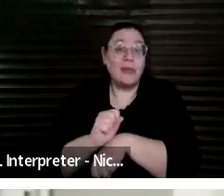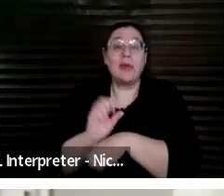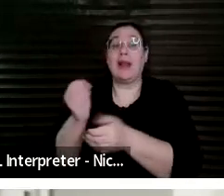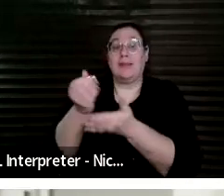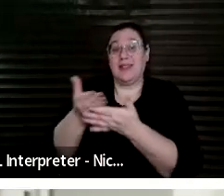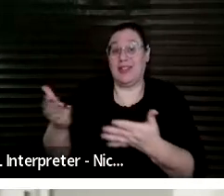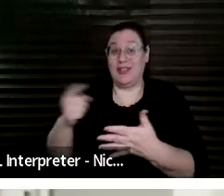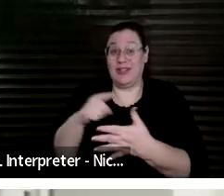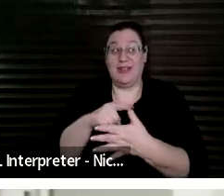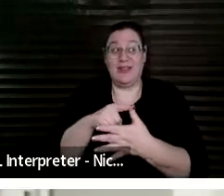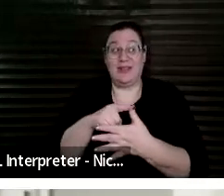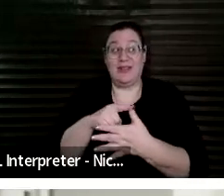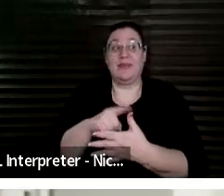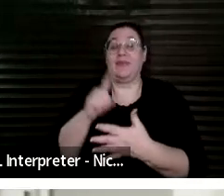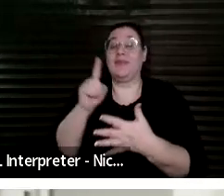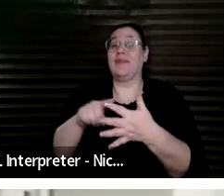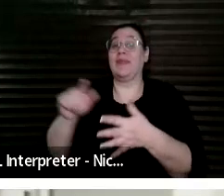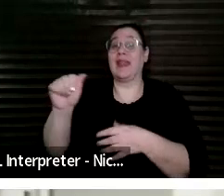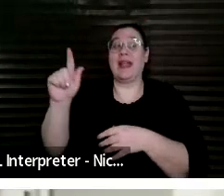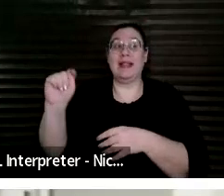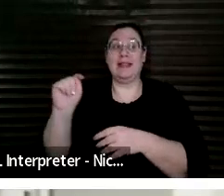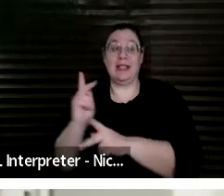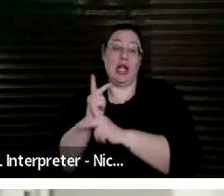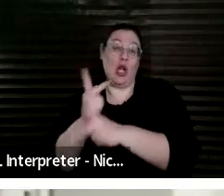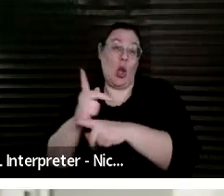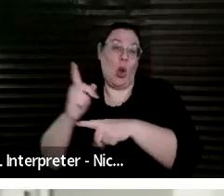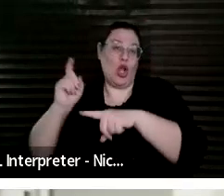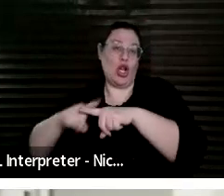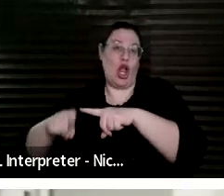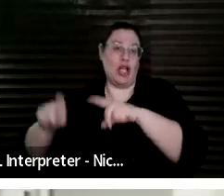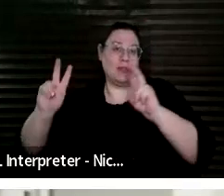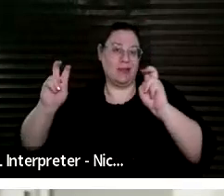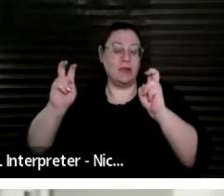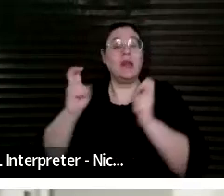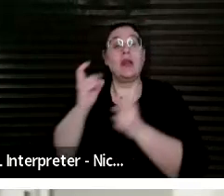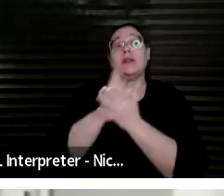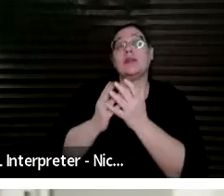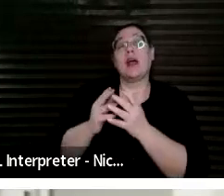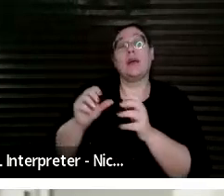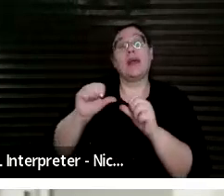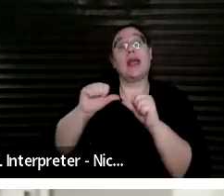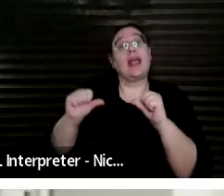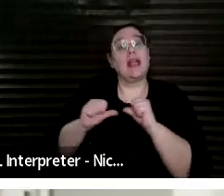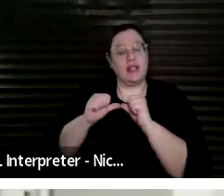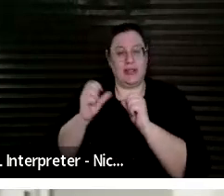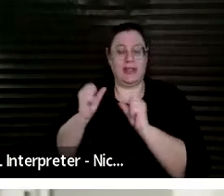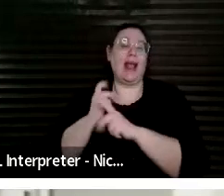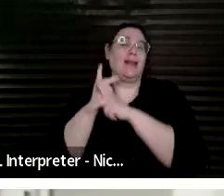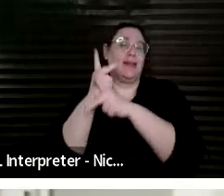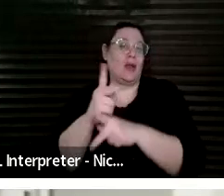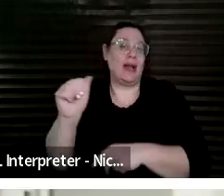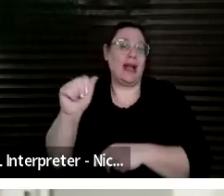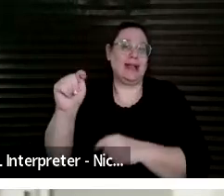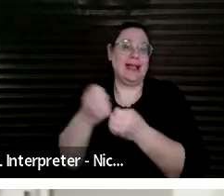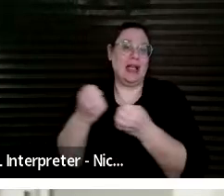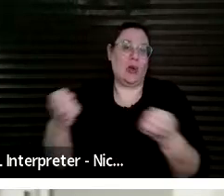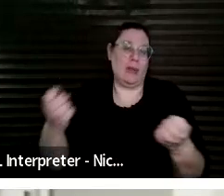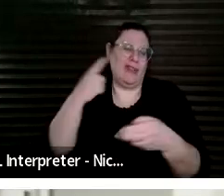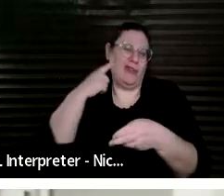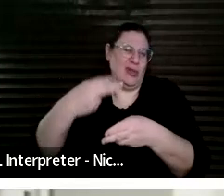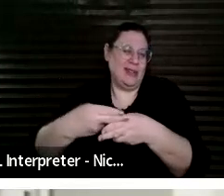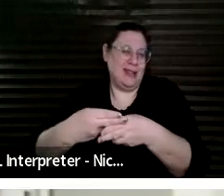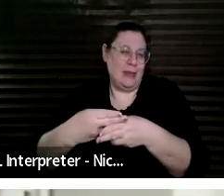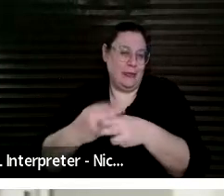Some local agencies loan out AT equipment on a short-term basis. Governmental programs